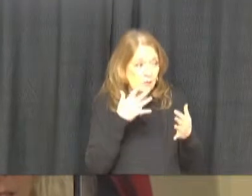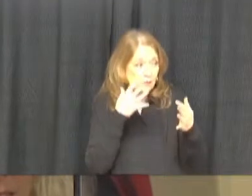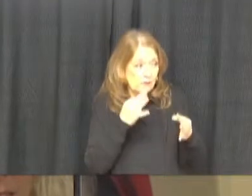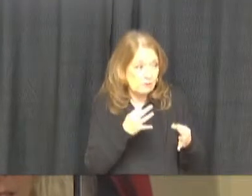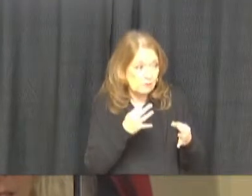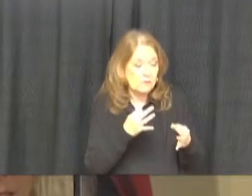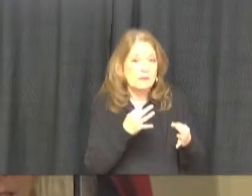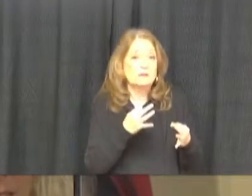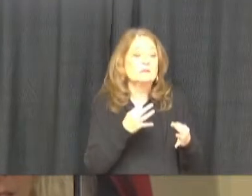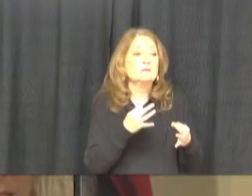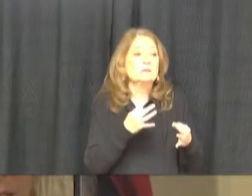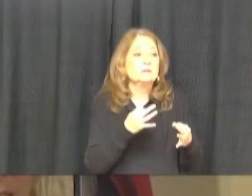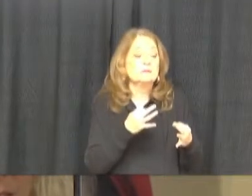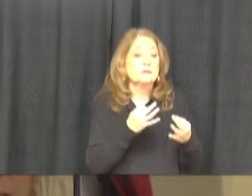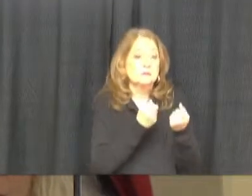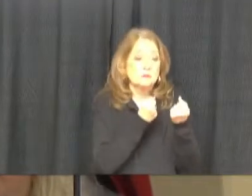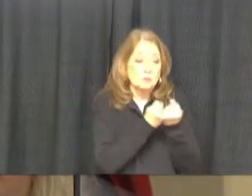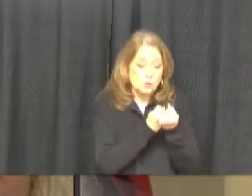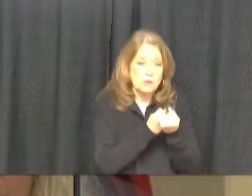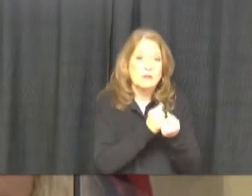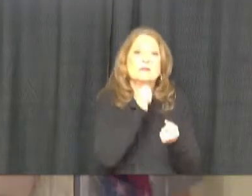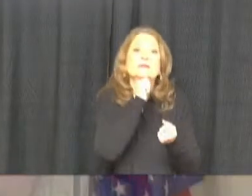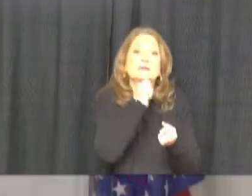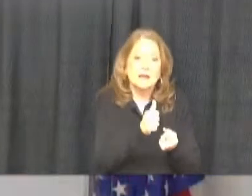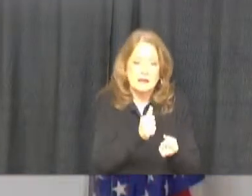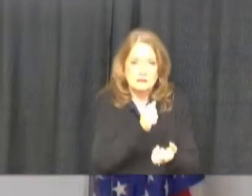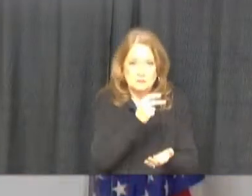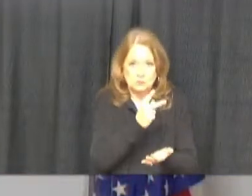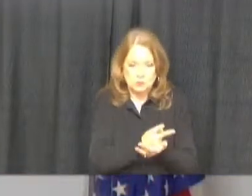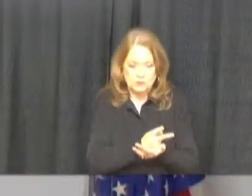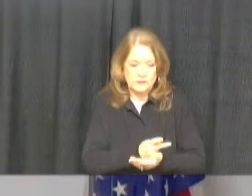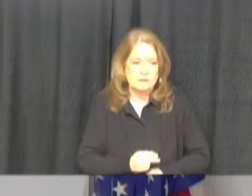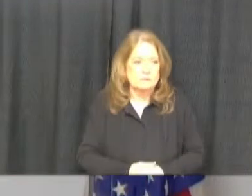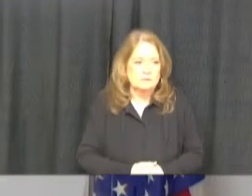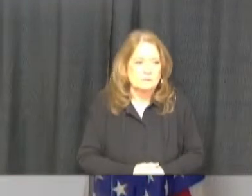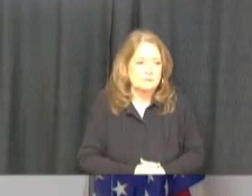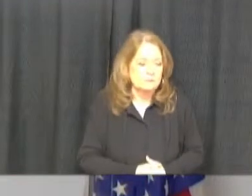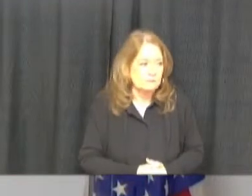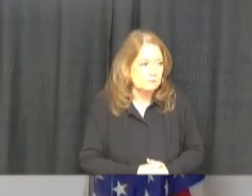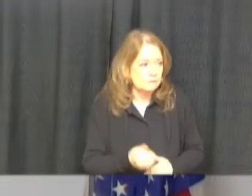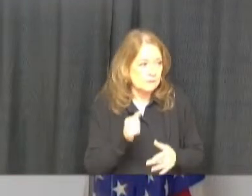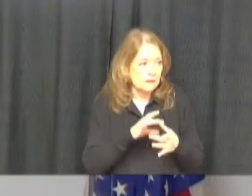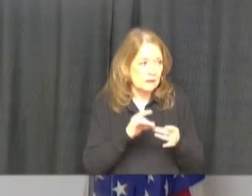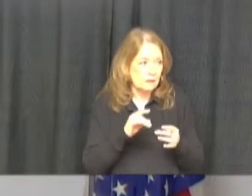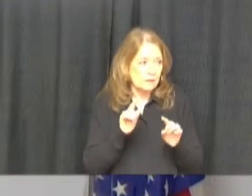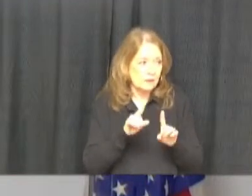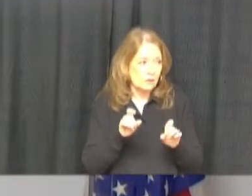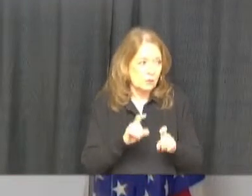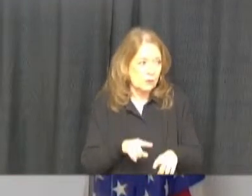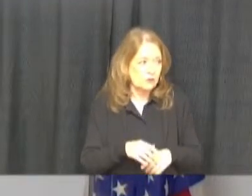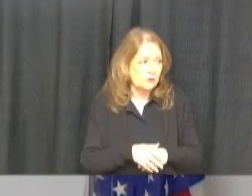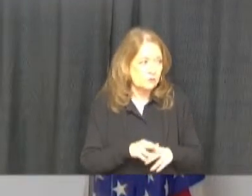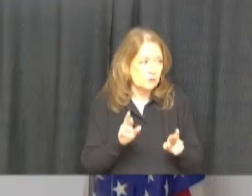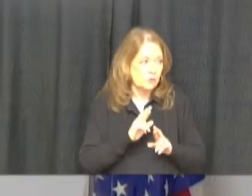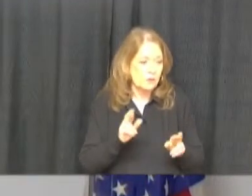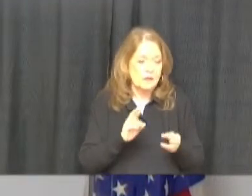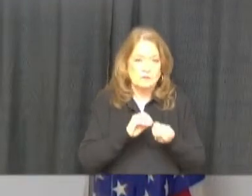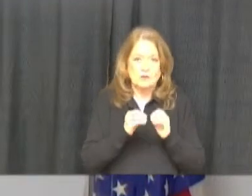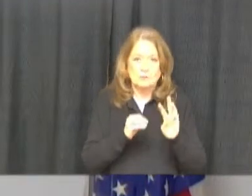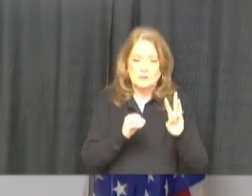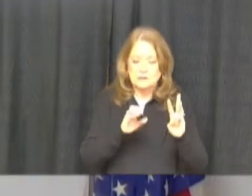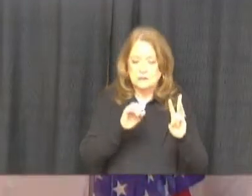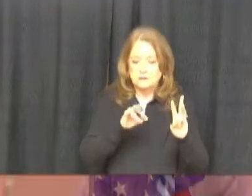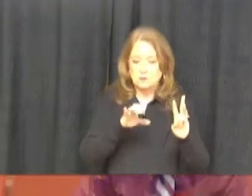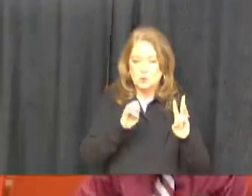supporting a no-go on this particular vote. Thank you. Thank you. Any comment or question about this ordinance? We're ready for item 6,